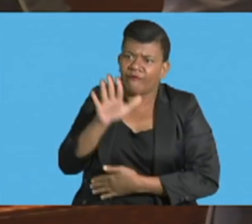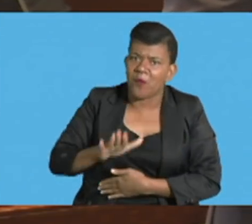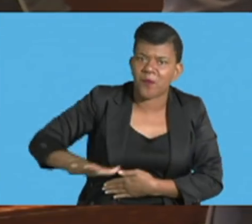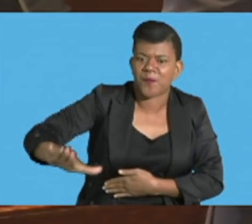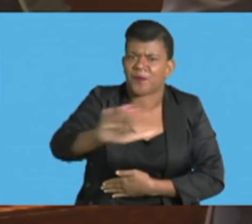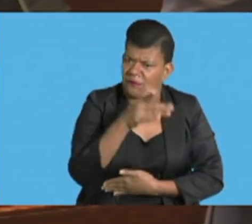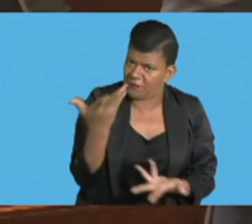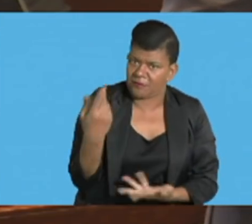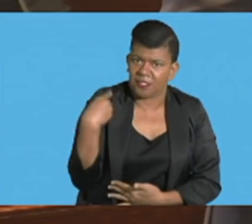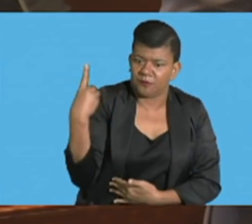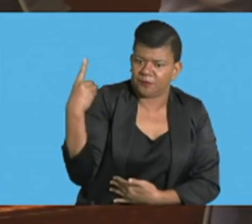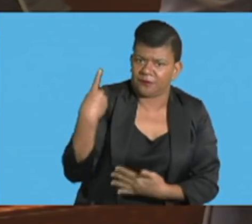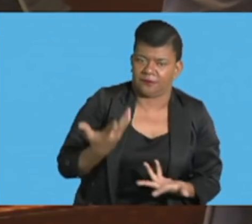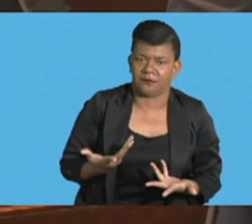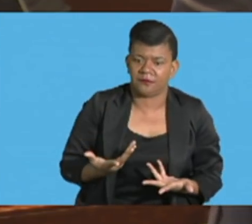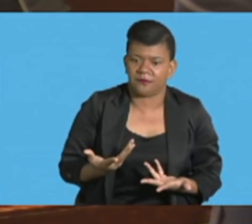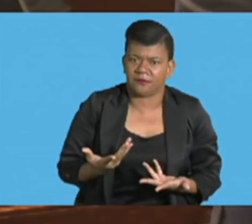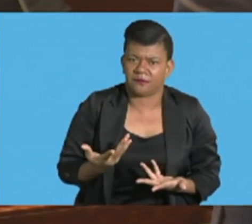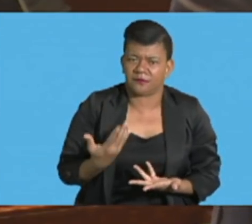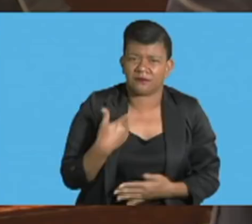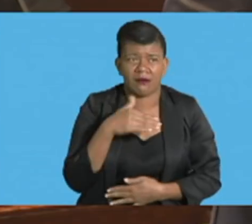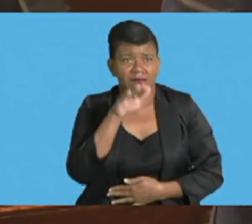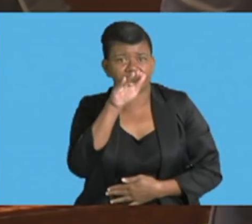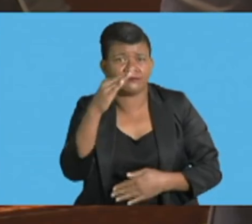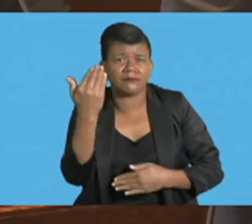wish, Mr. Speaker, that when the banks around the